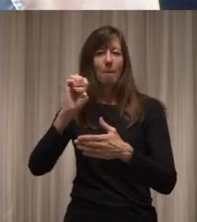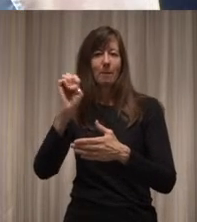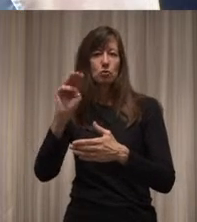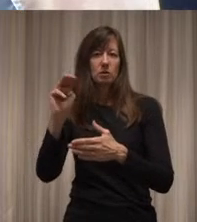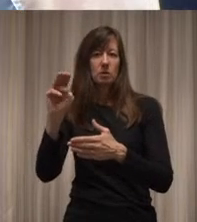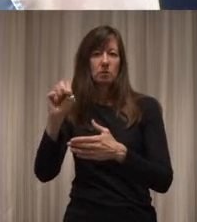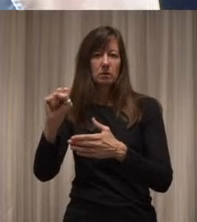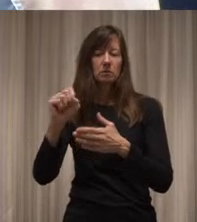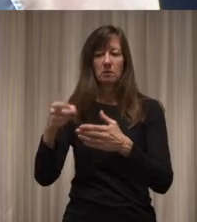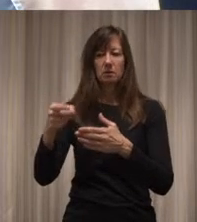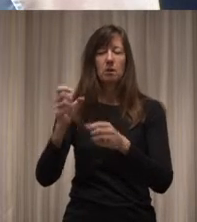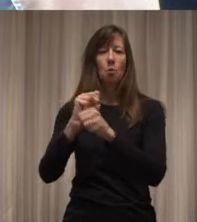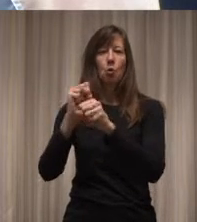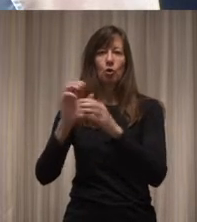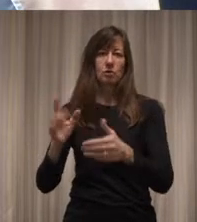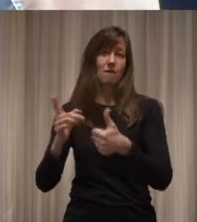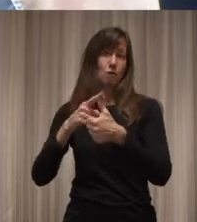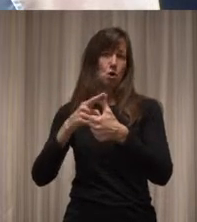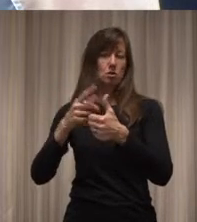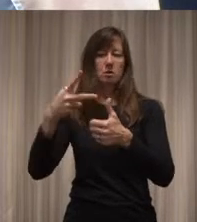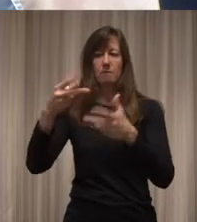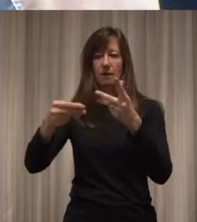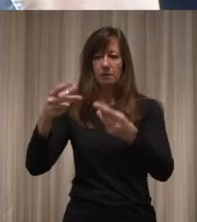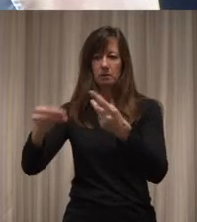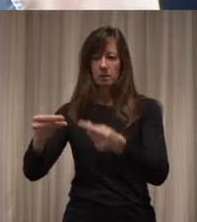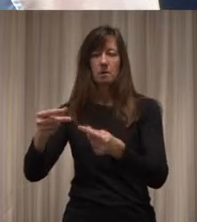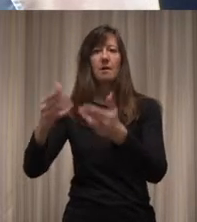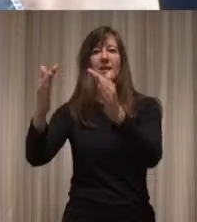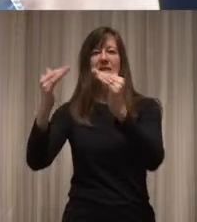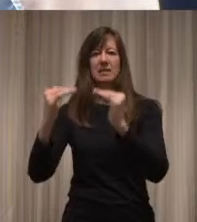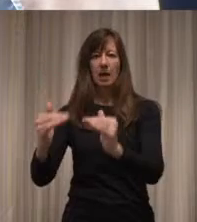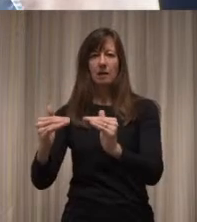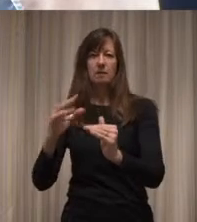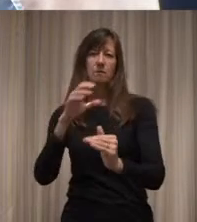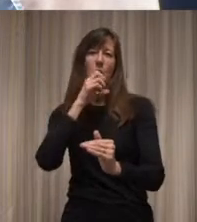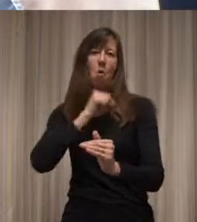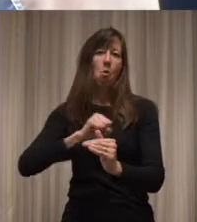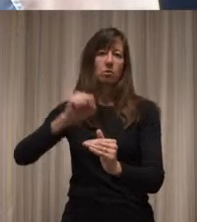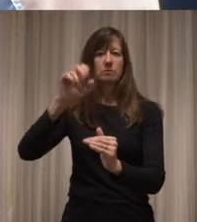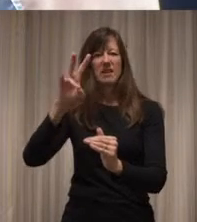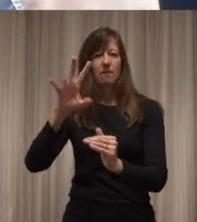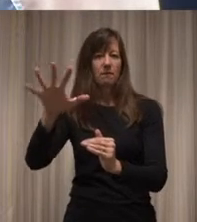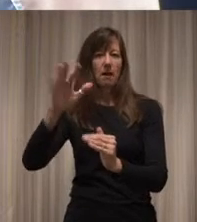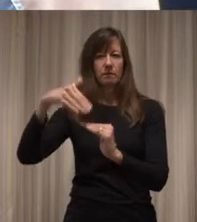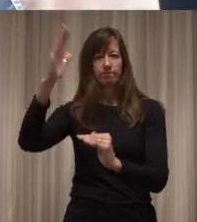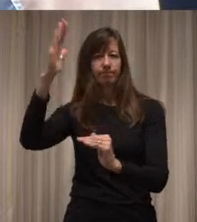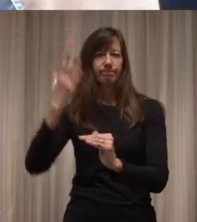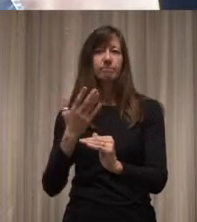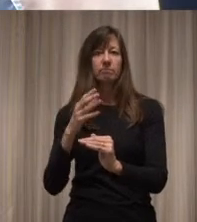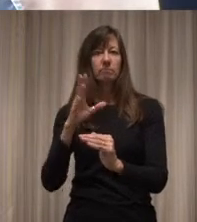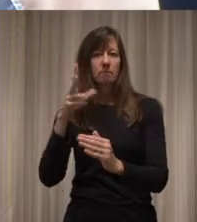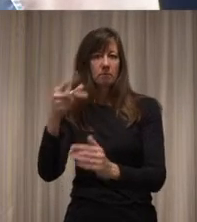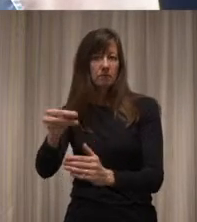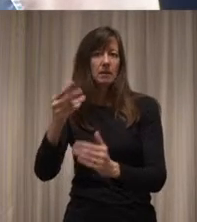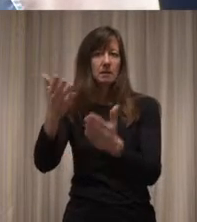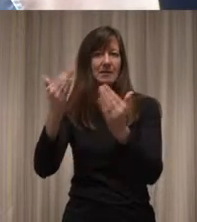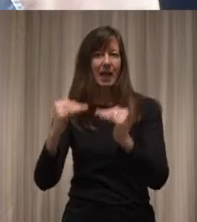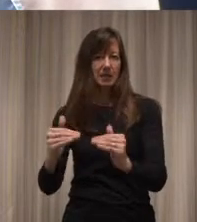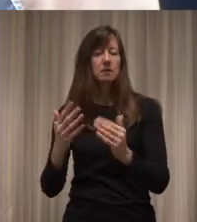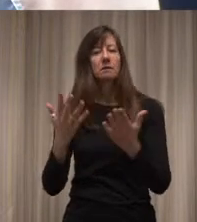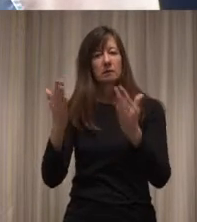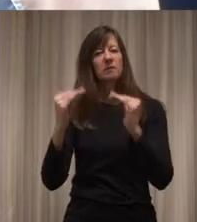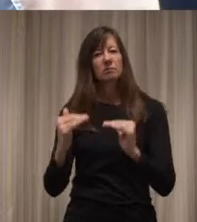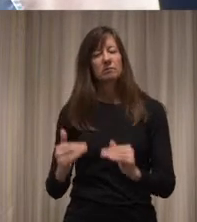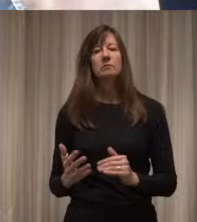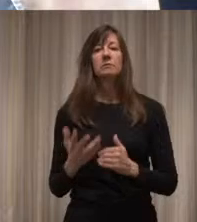do go to that page and sign up. Finally, as we continue to work our vaccine distribution efforts, we are